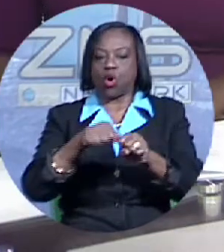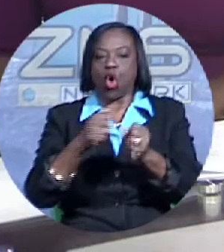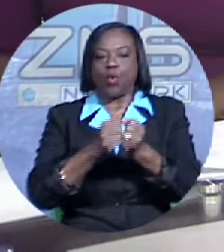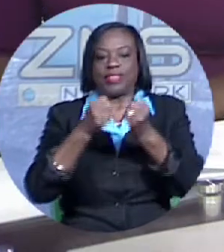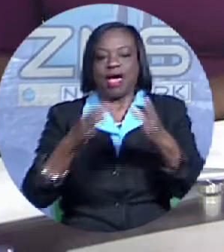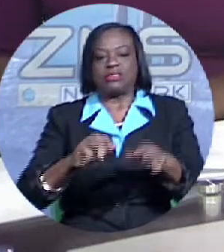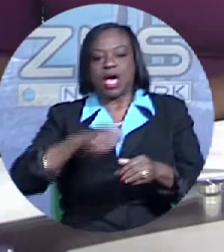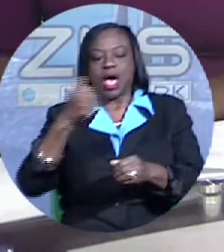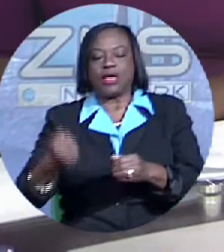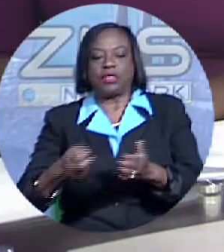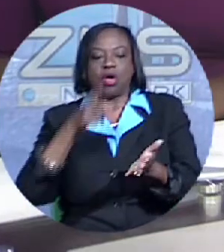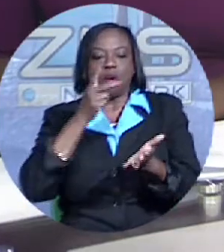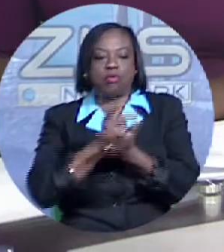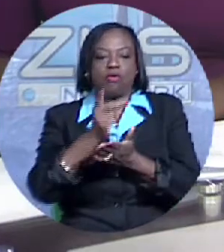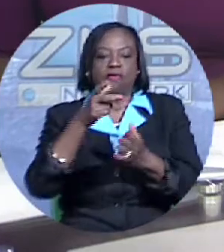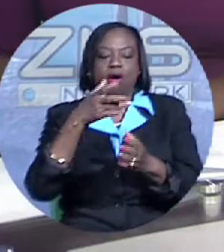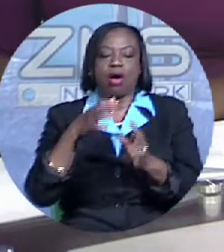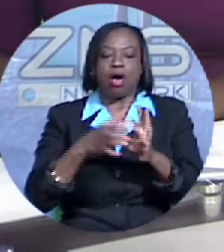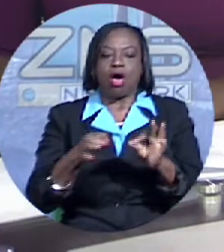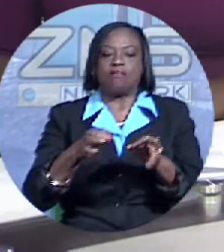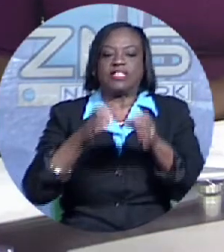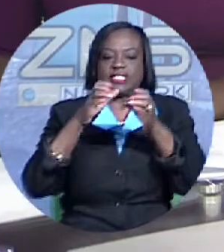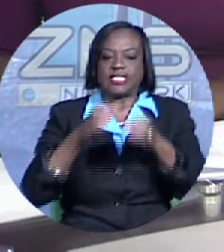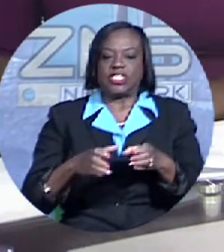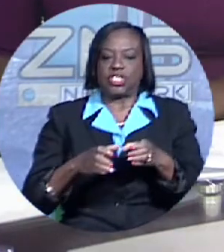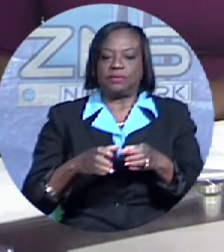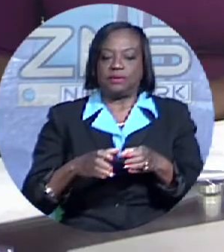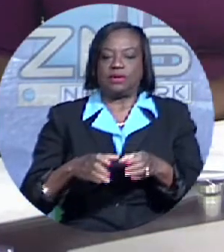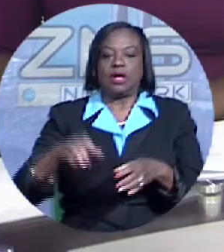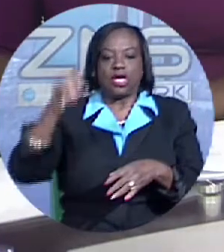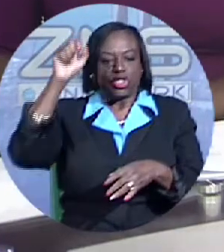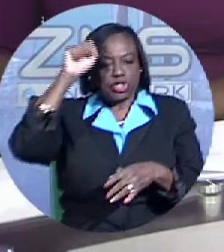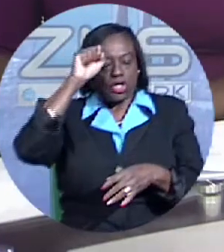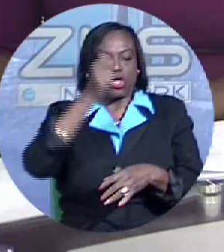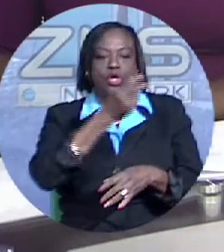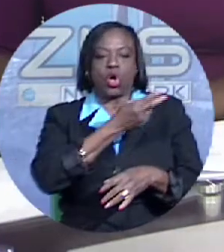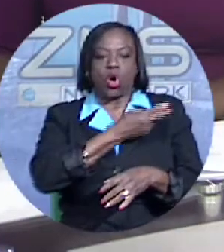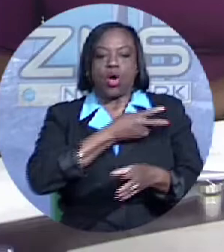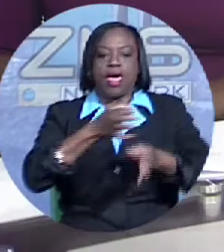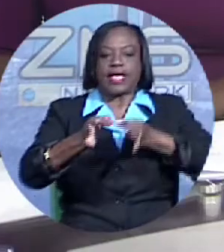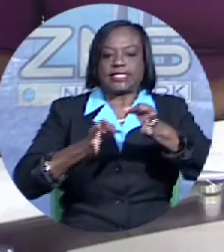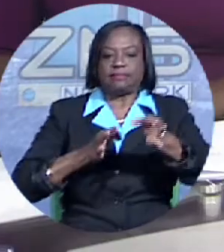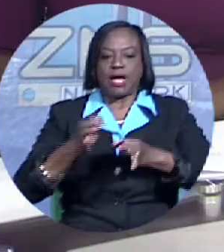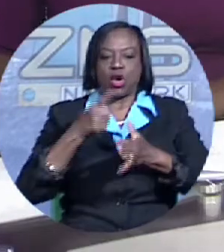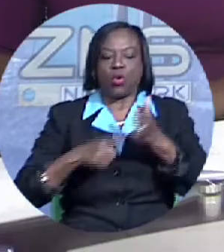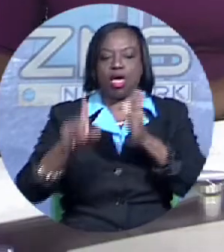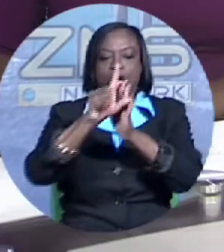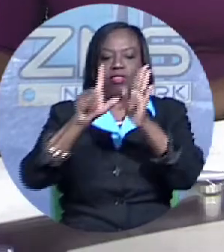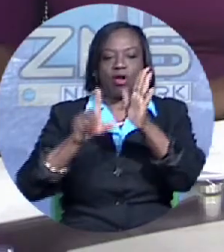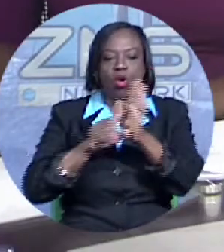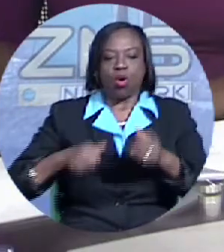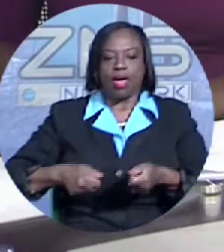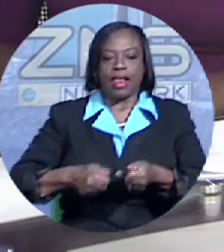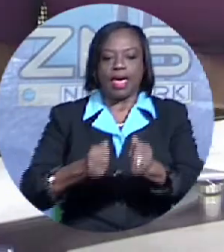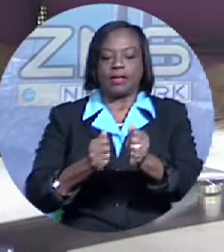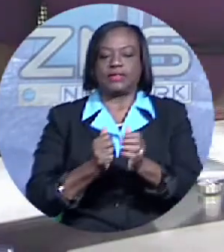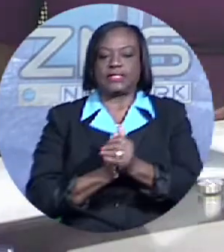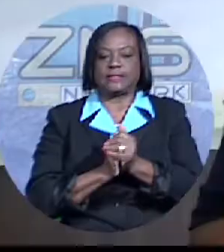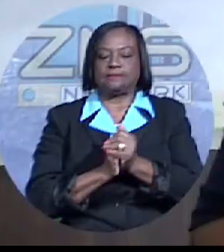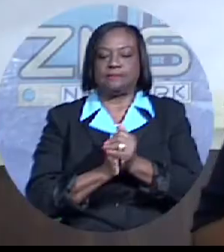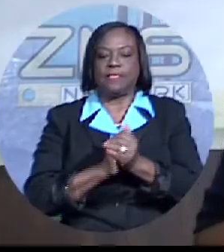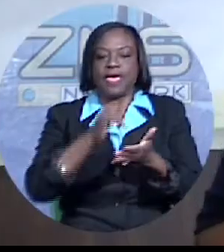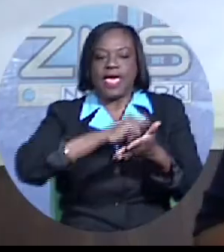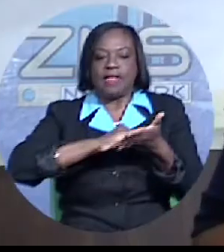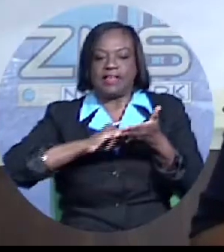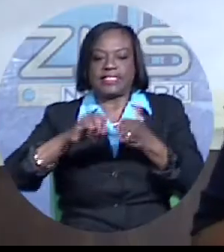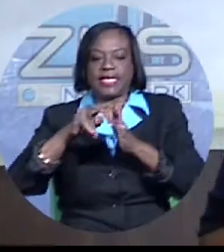Janelle Ferguson spoke with the Parliamentary Commissioner Sherlyn Hall today, who explained what the law allows. An